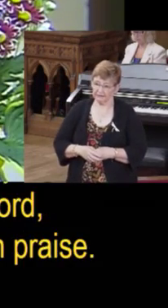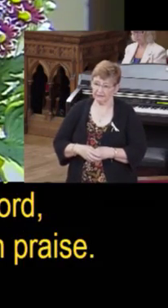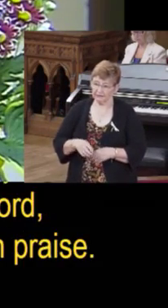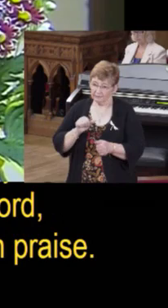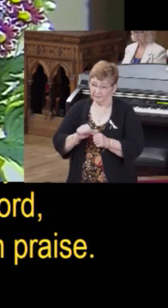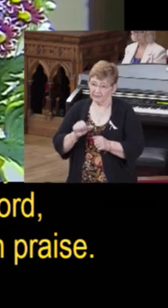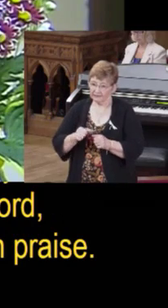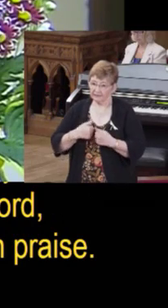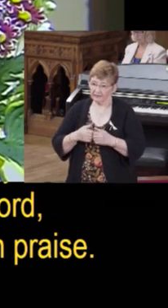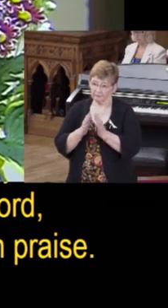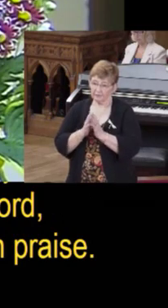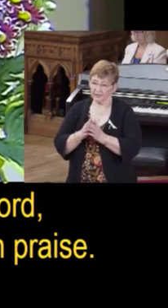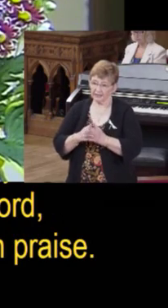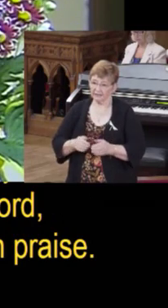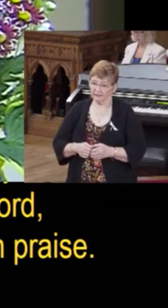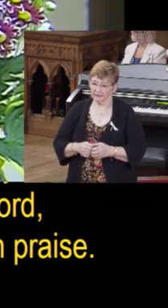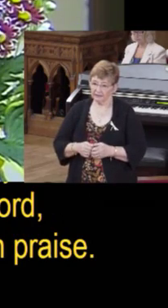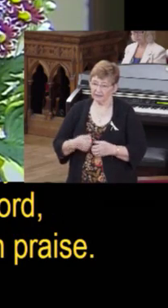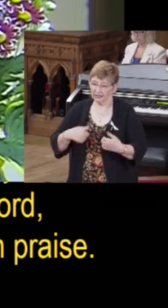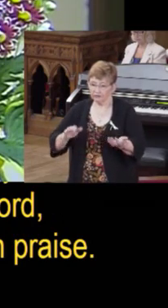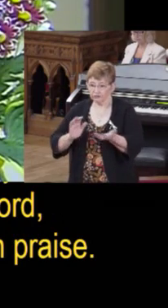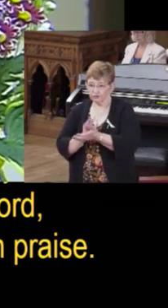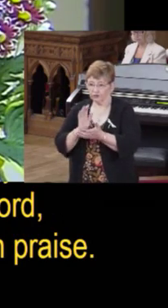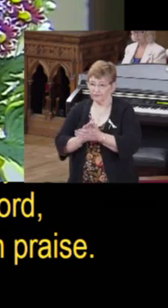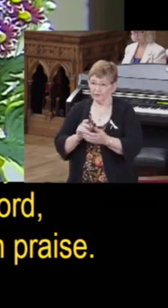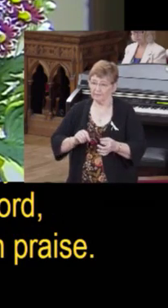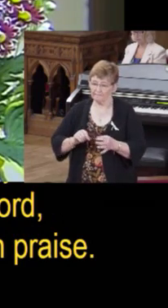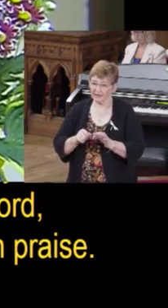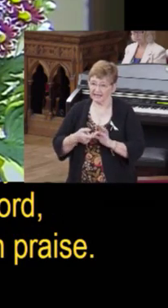fervent in prayer and joyful in praise.